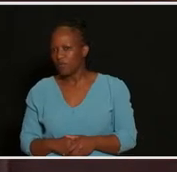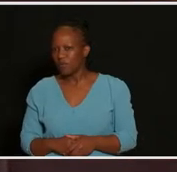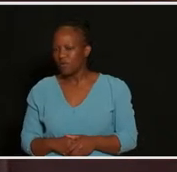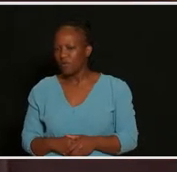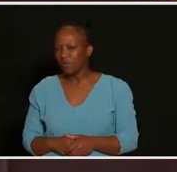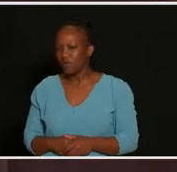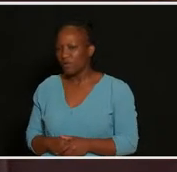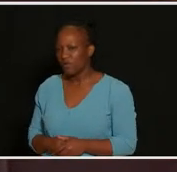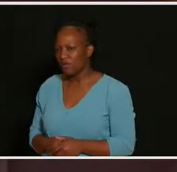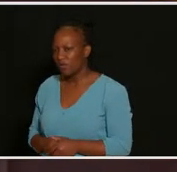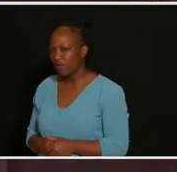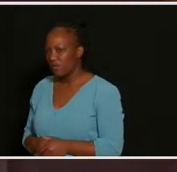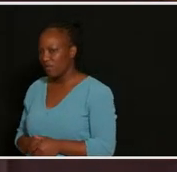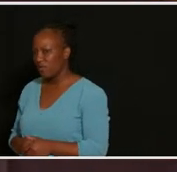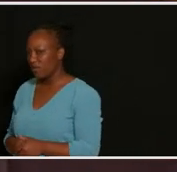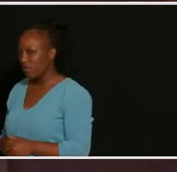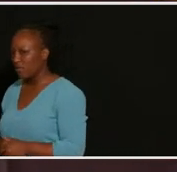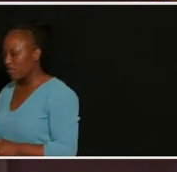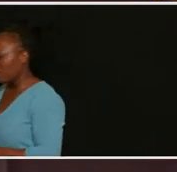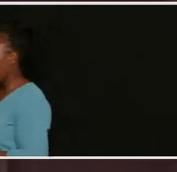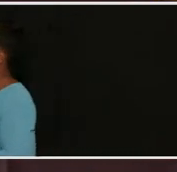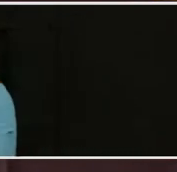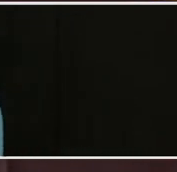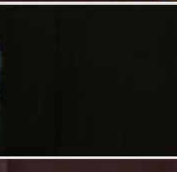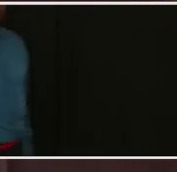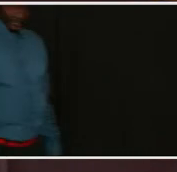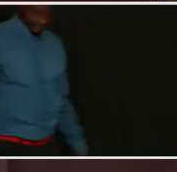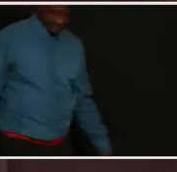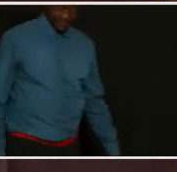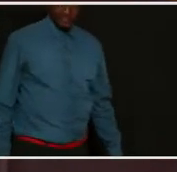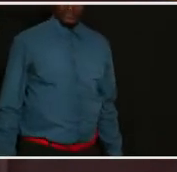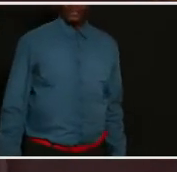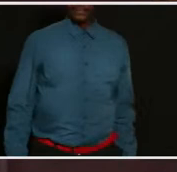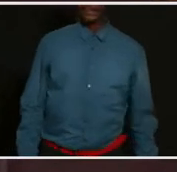oh okay no it's fine